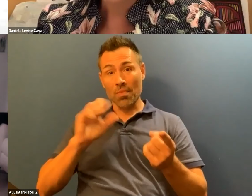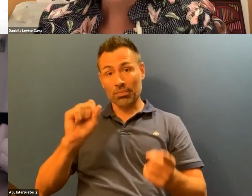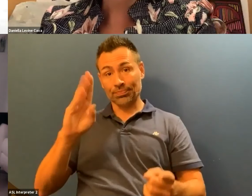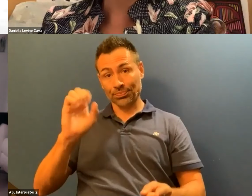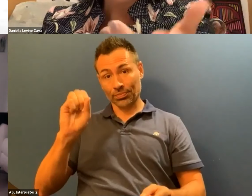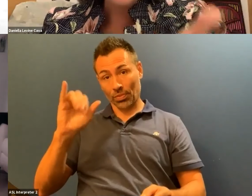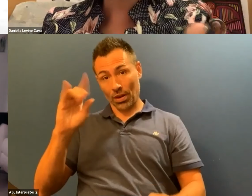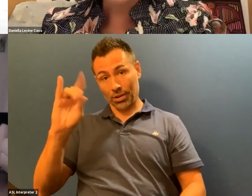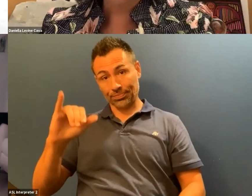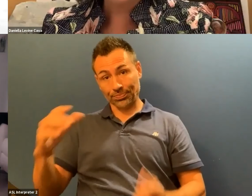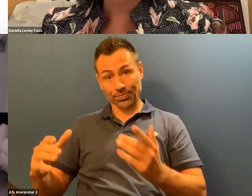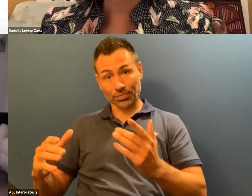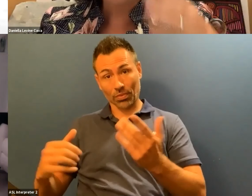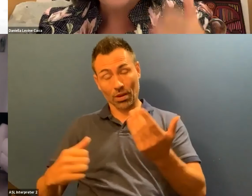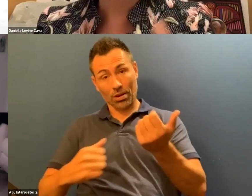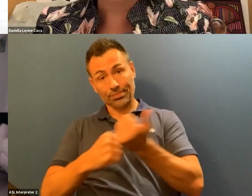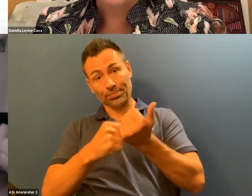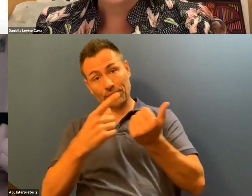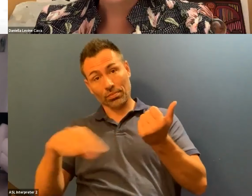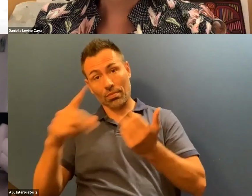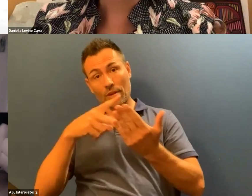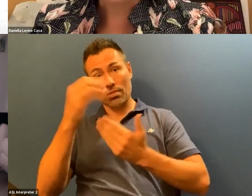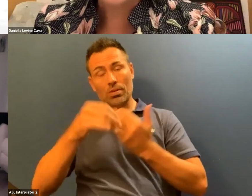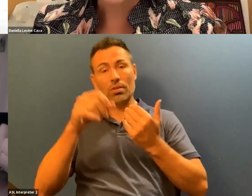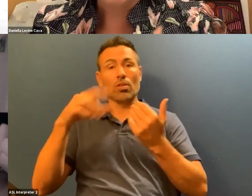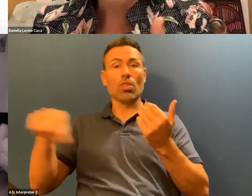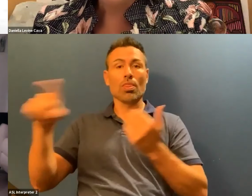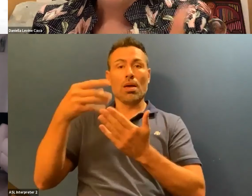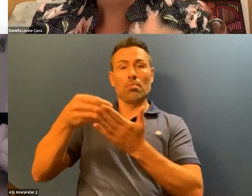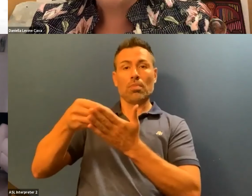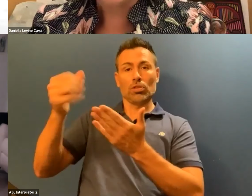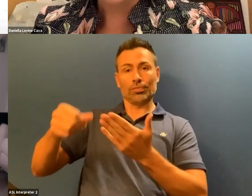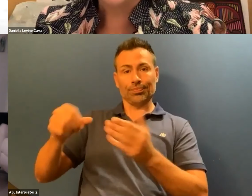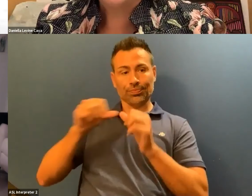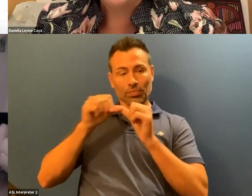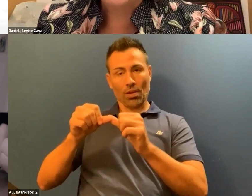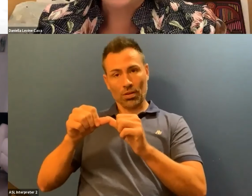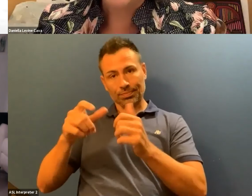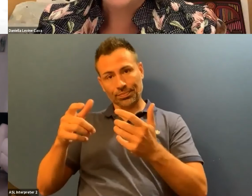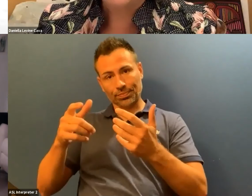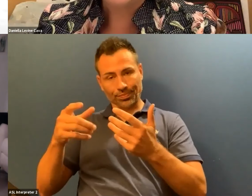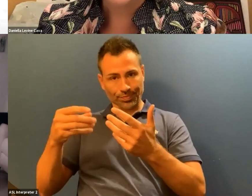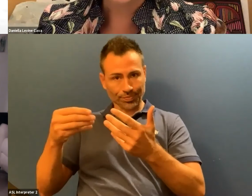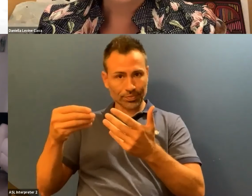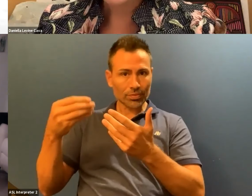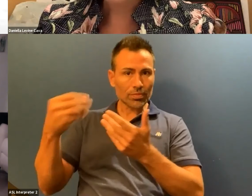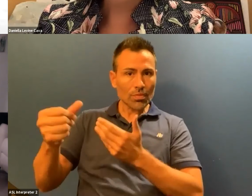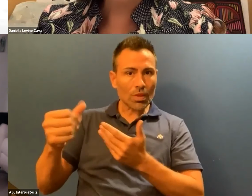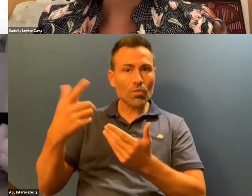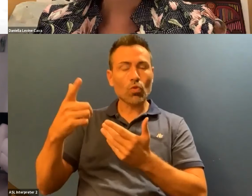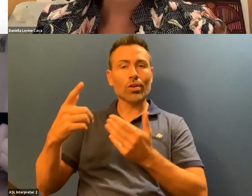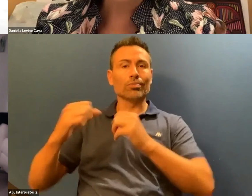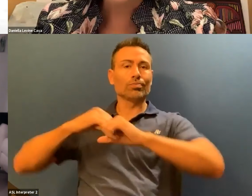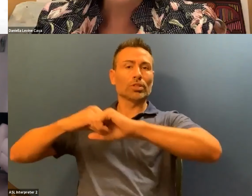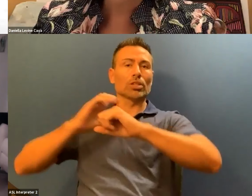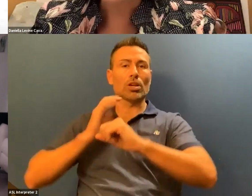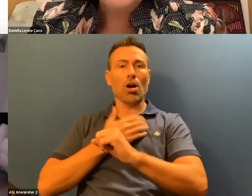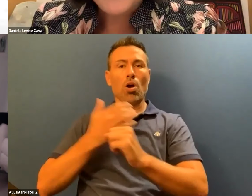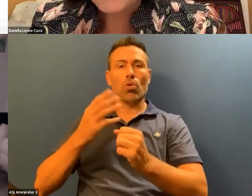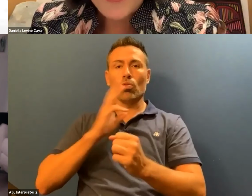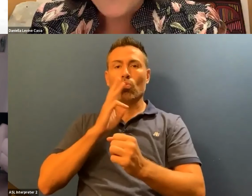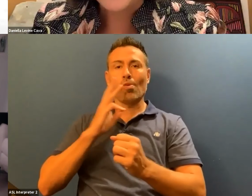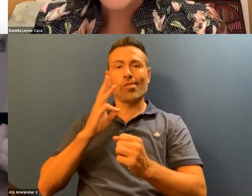project, whereas those are dollars that could well be spent to protect our water integrity in the future. So, you know,